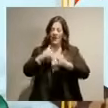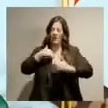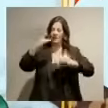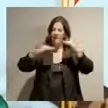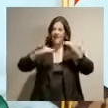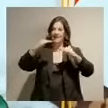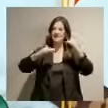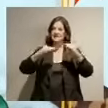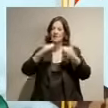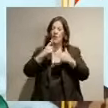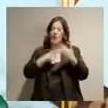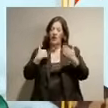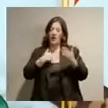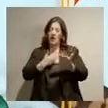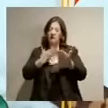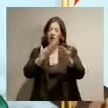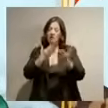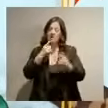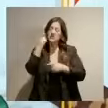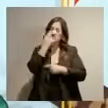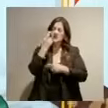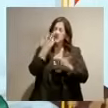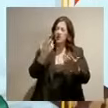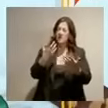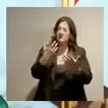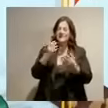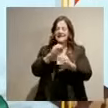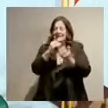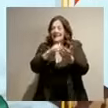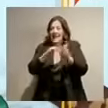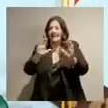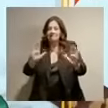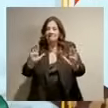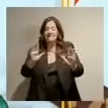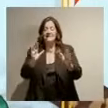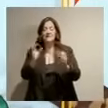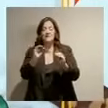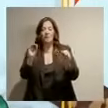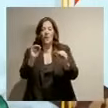it's reasonable. And again, no one's going to